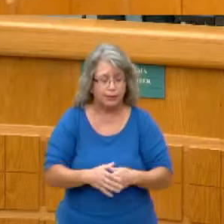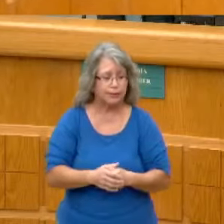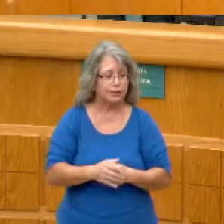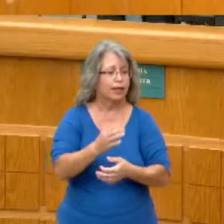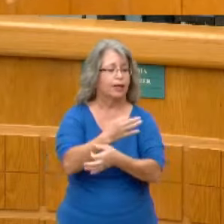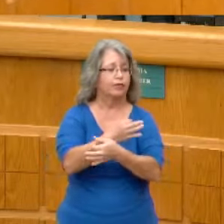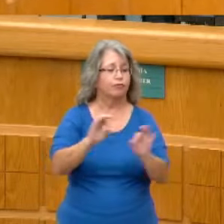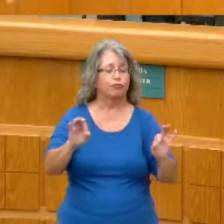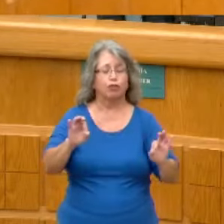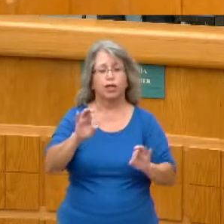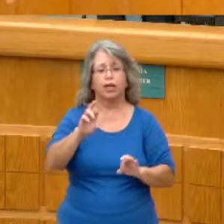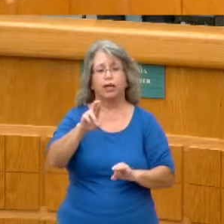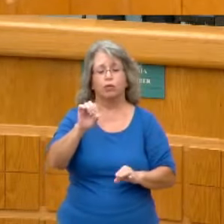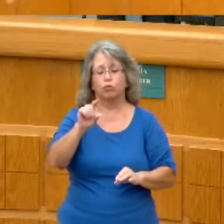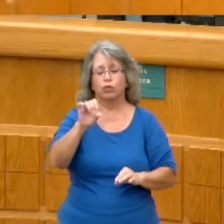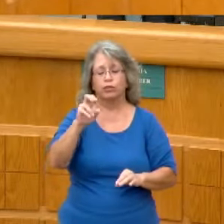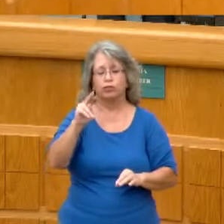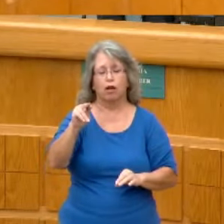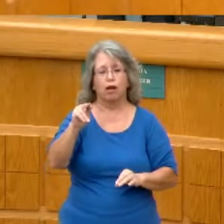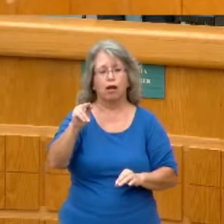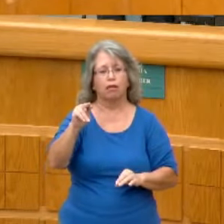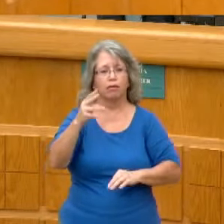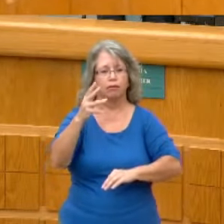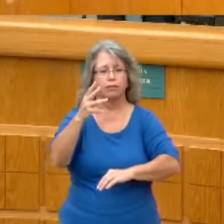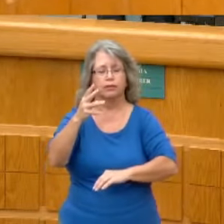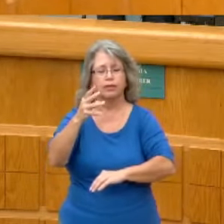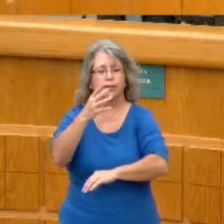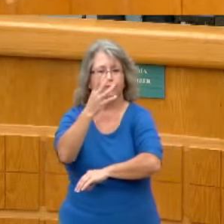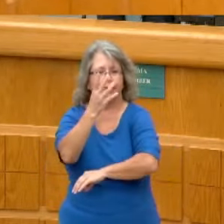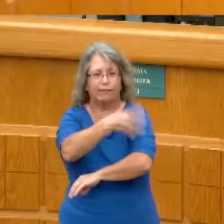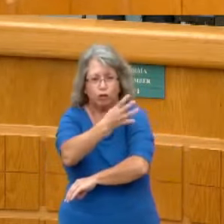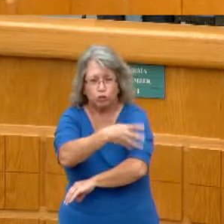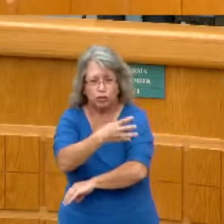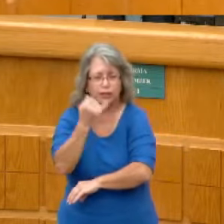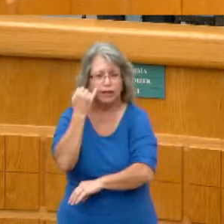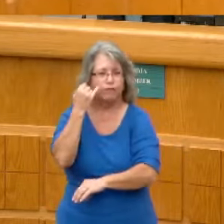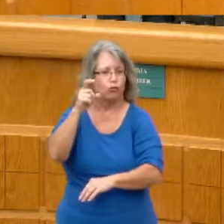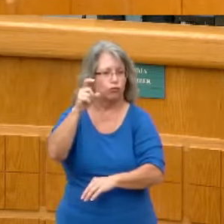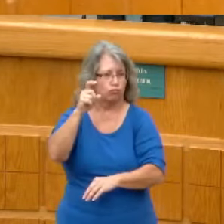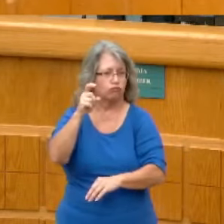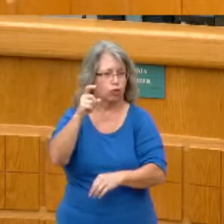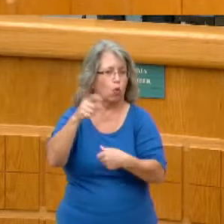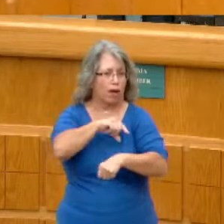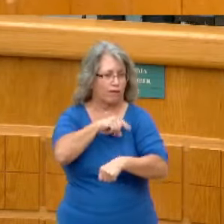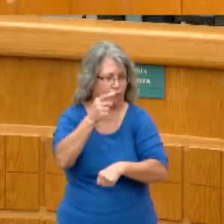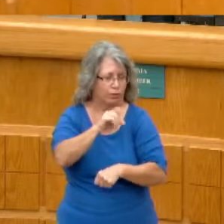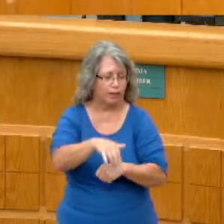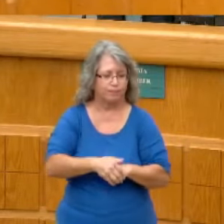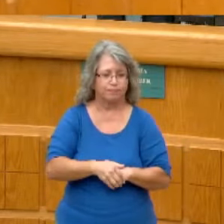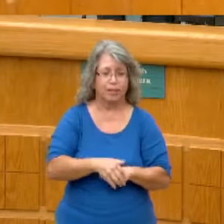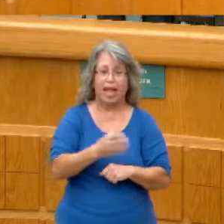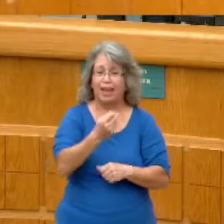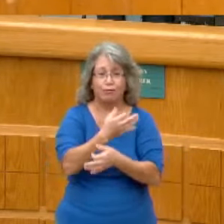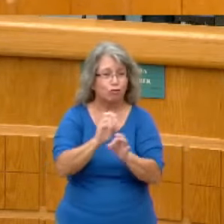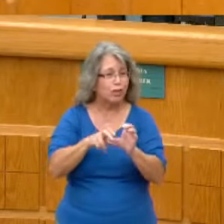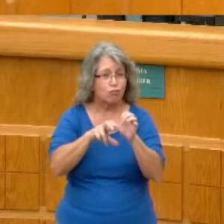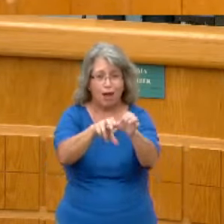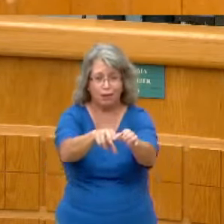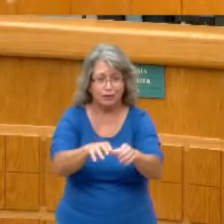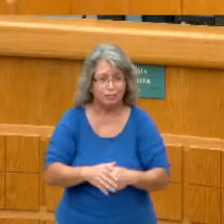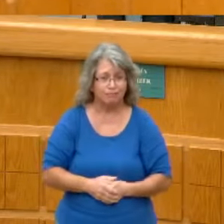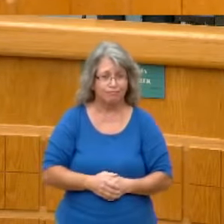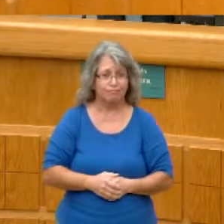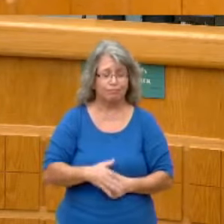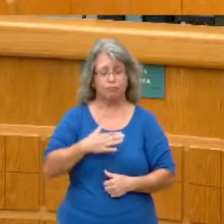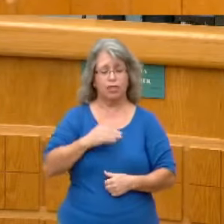COVID-19, and free rides if you need one. So it is my job to provide you with easy